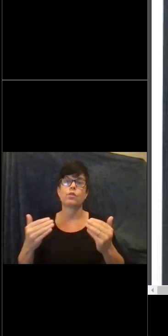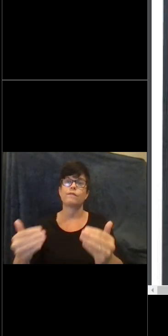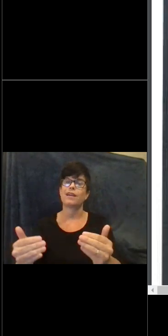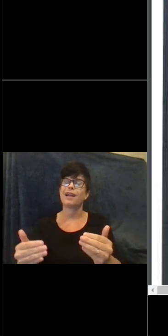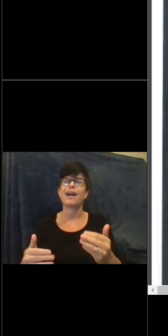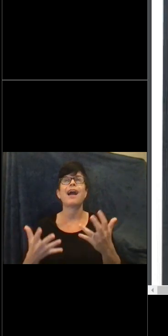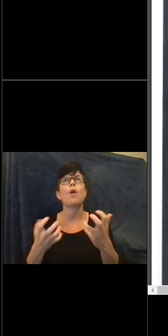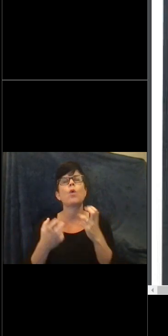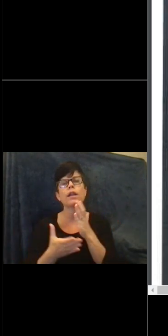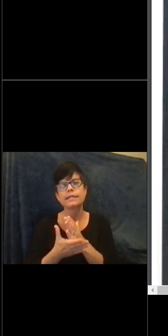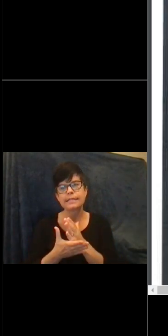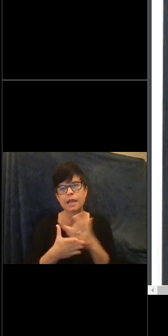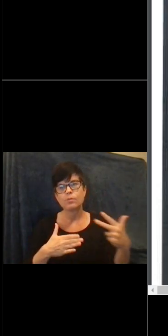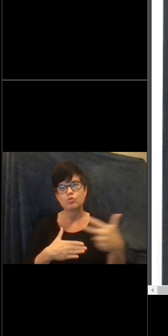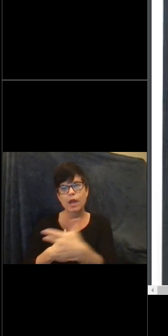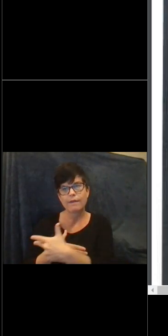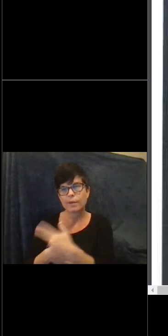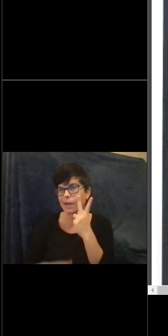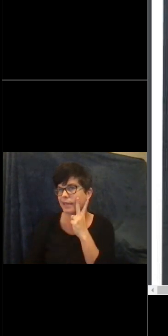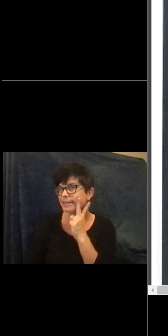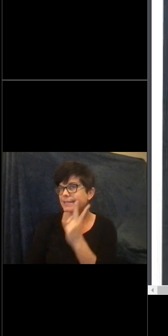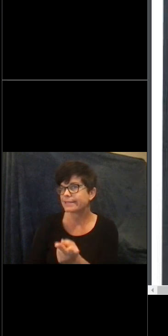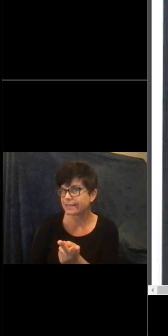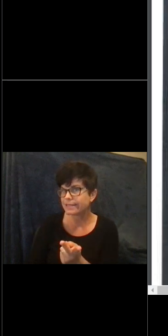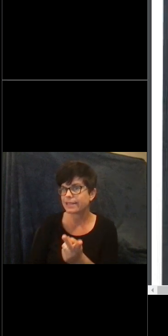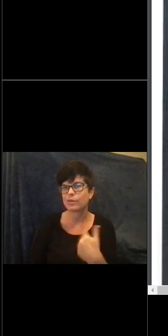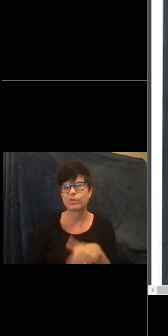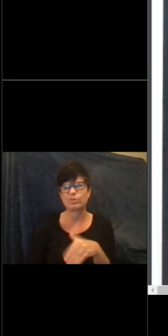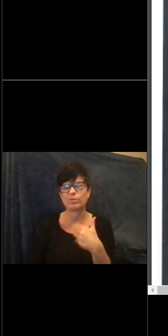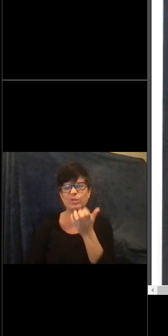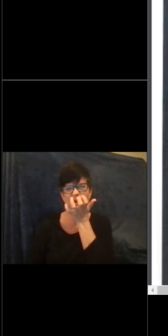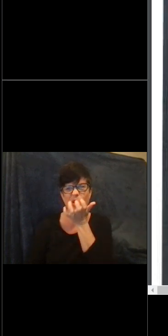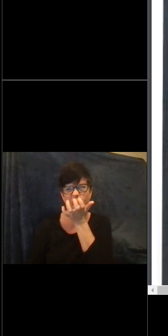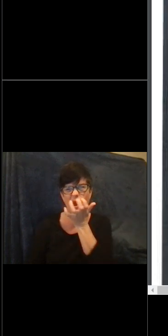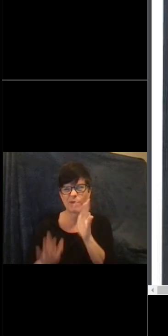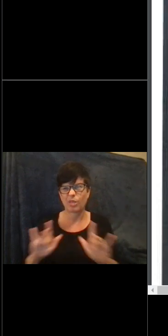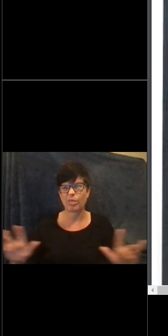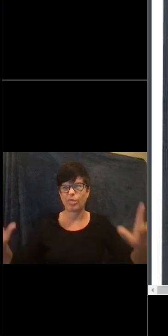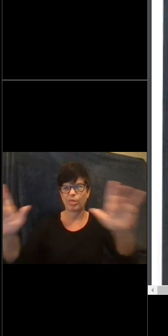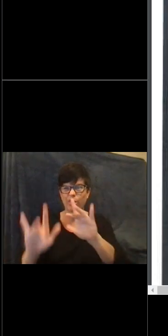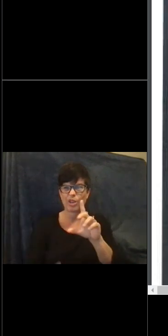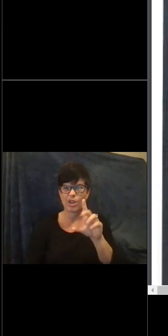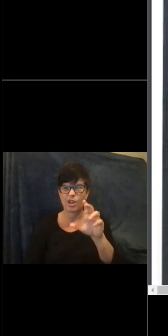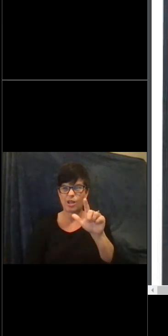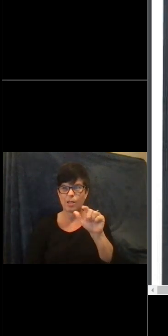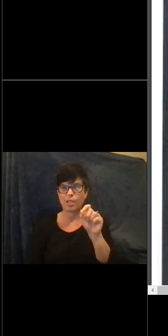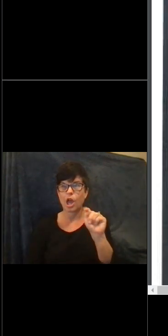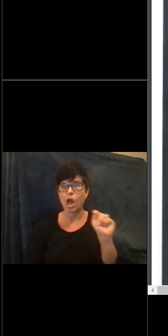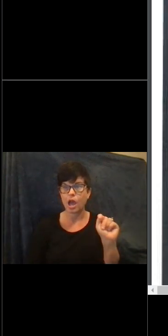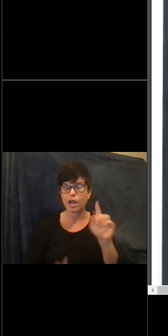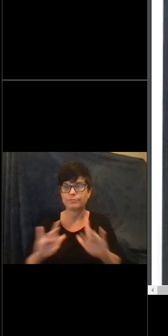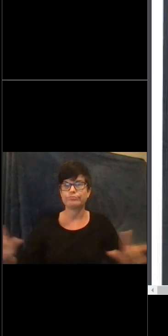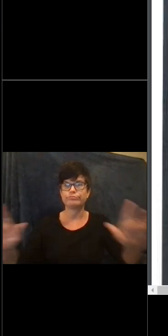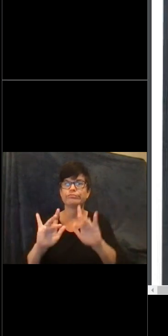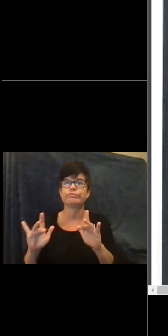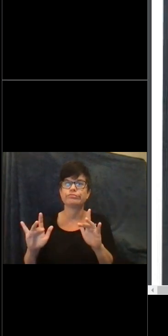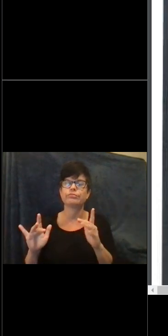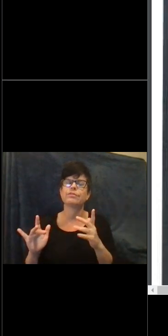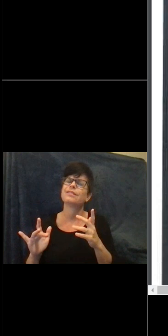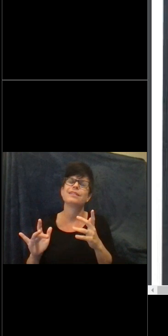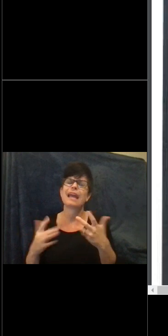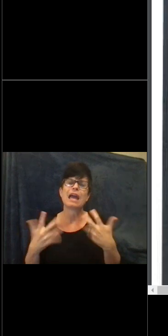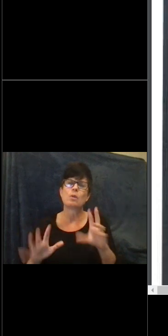this empty lot of weeds and garbage, just like everyone else. So we want to see it move forward, but at the